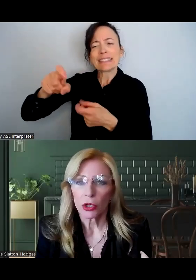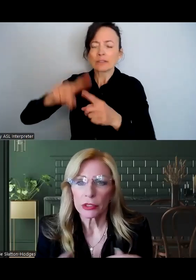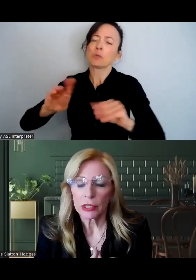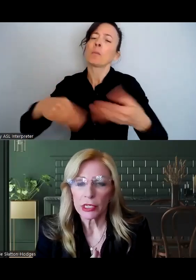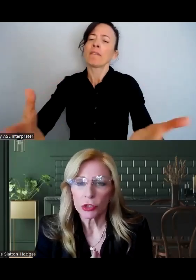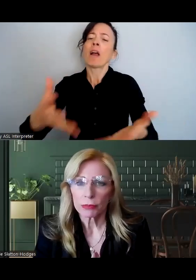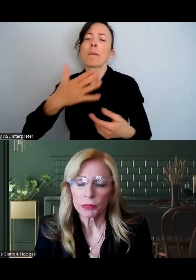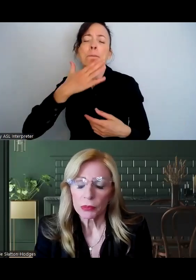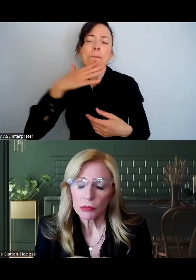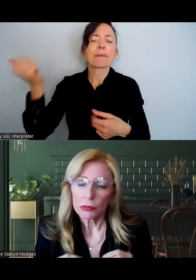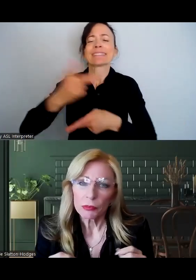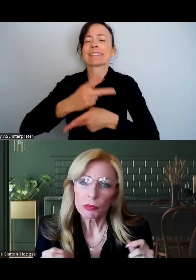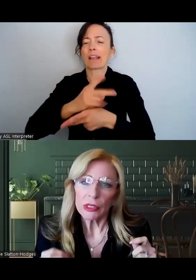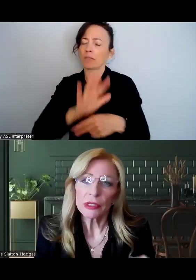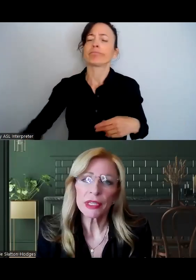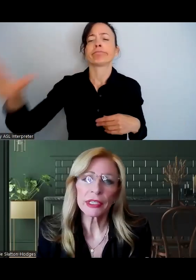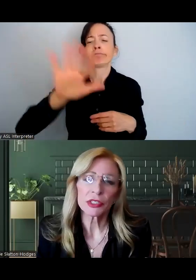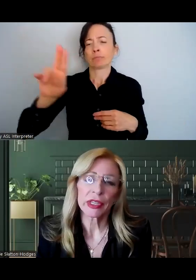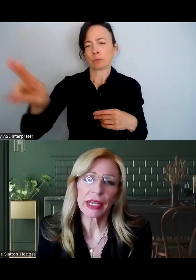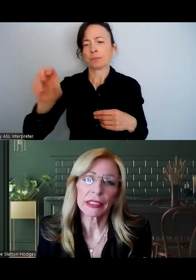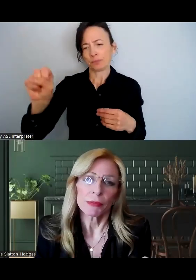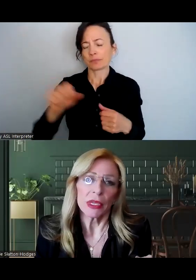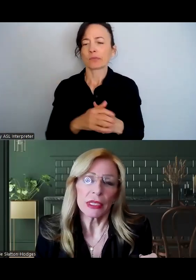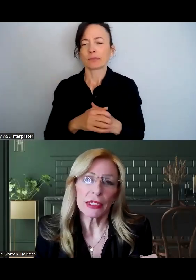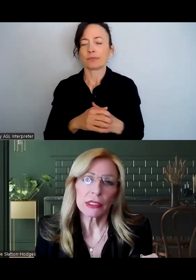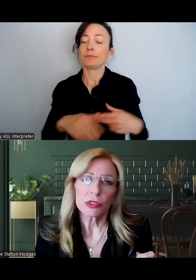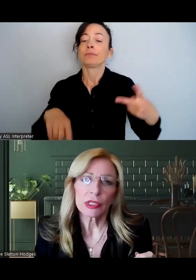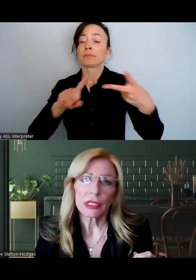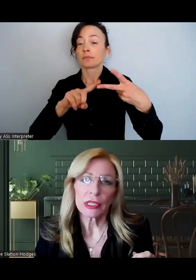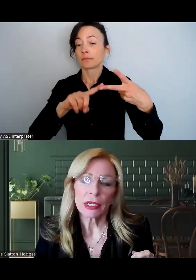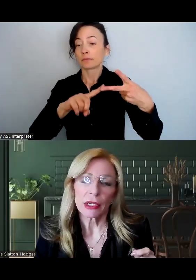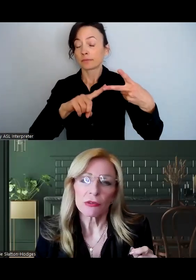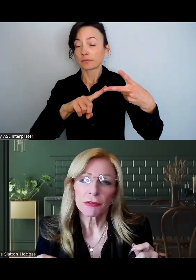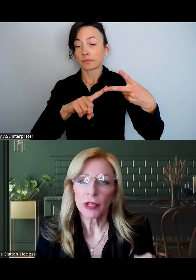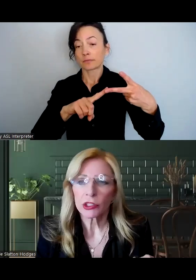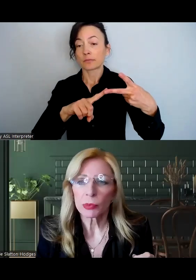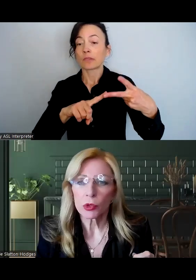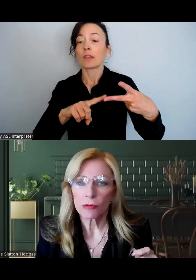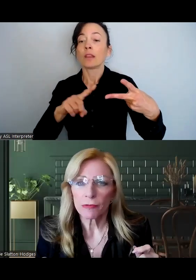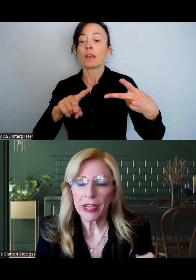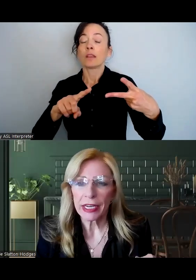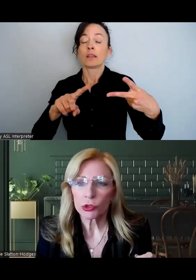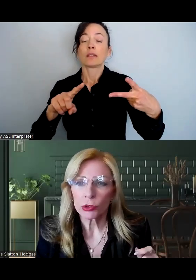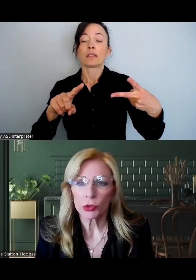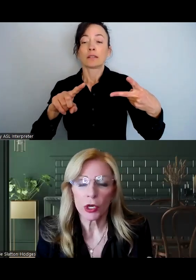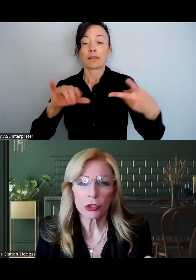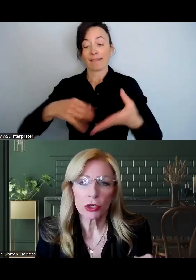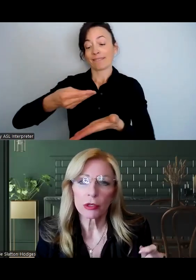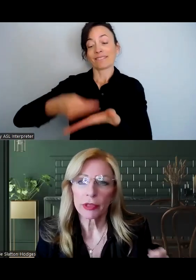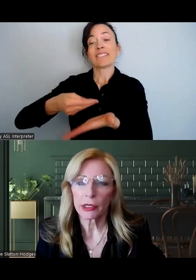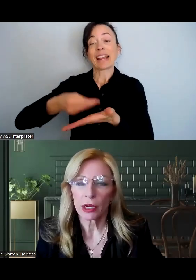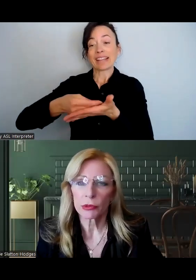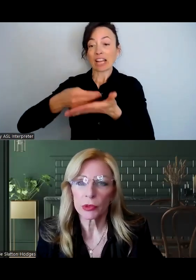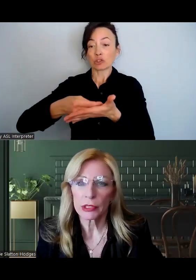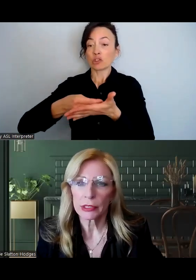care across the nation. Second to that is the flexible financial